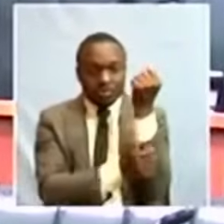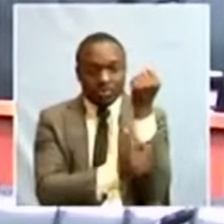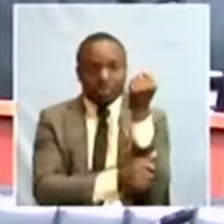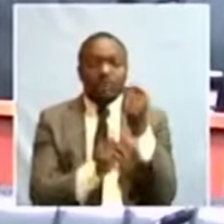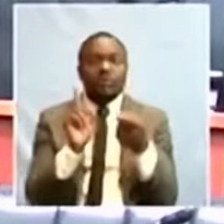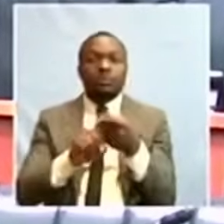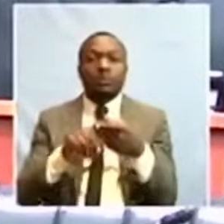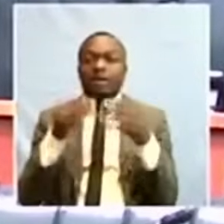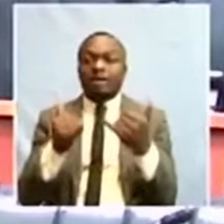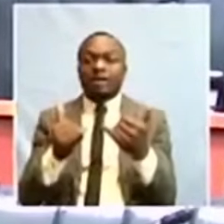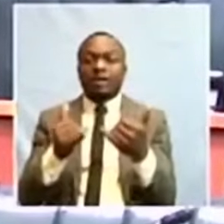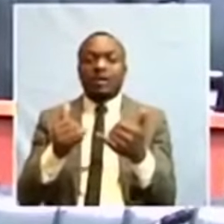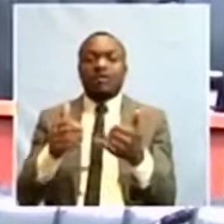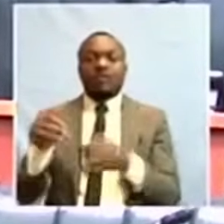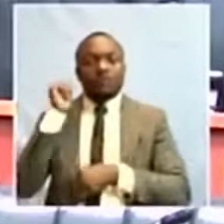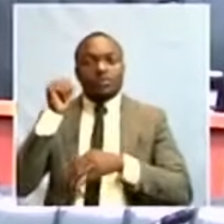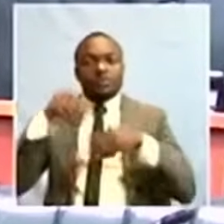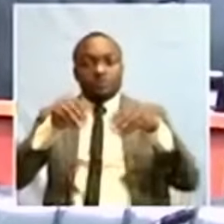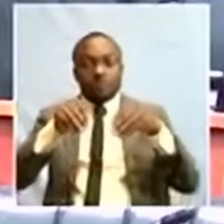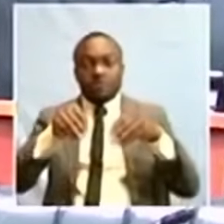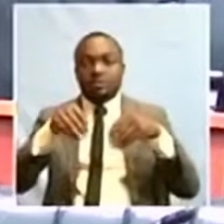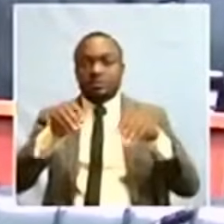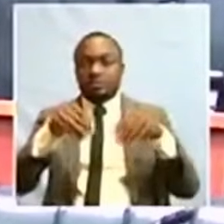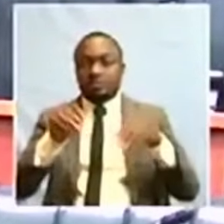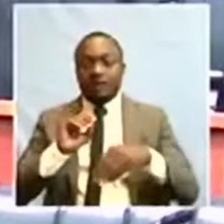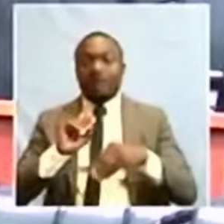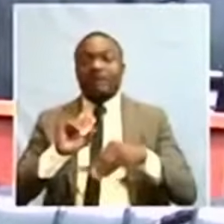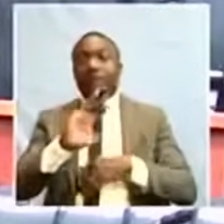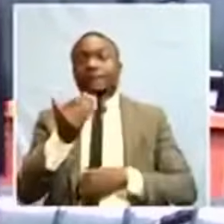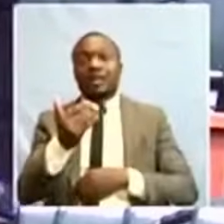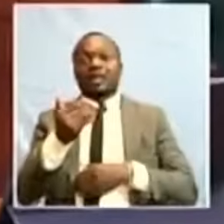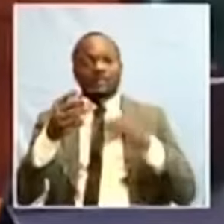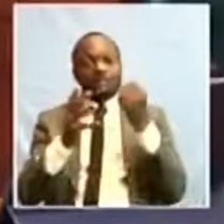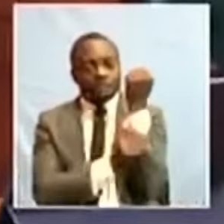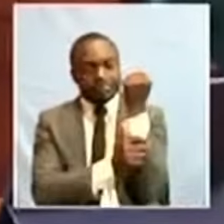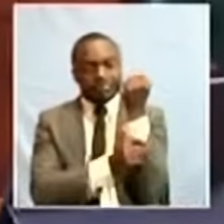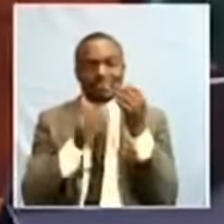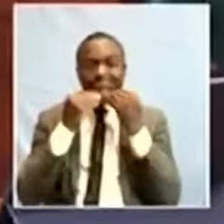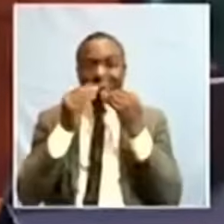now refused to sell us back that maize? I thank you, Madam Speaker.